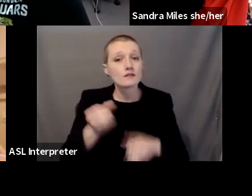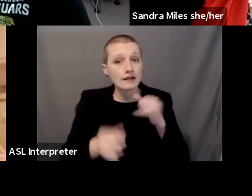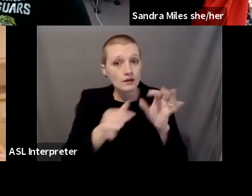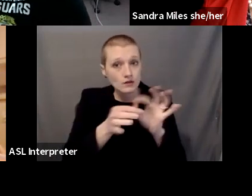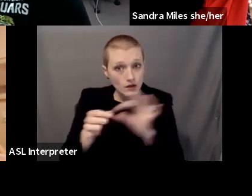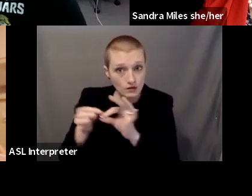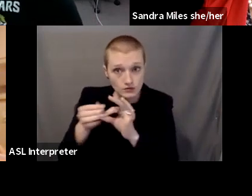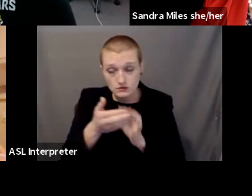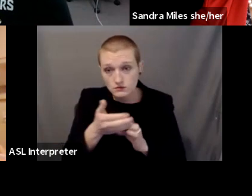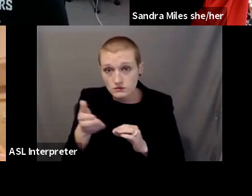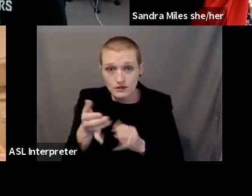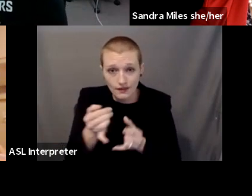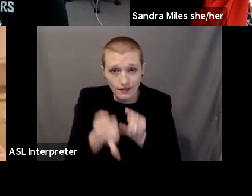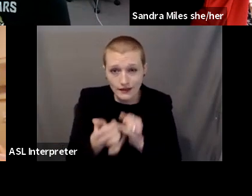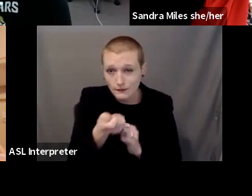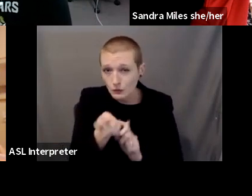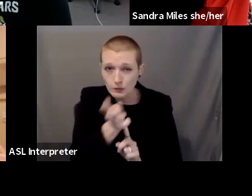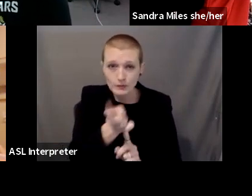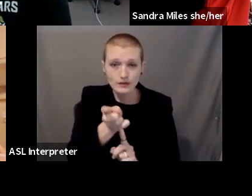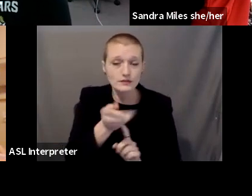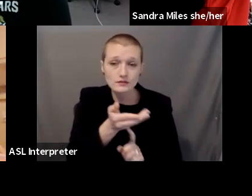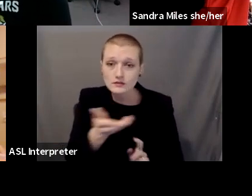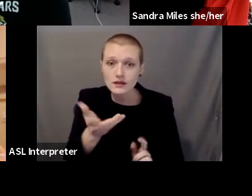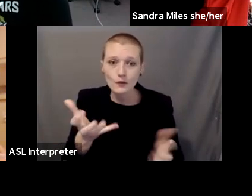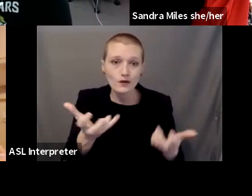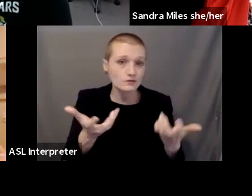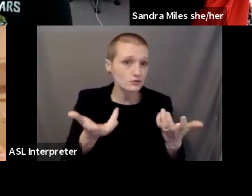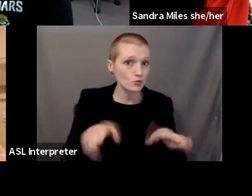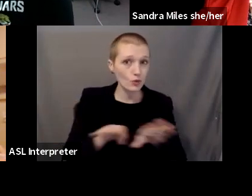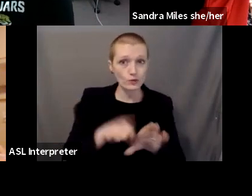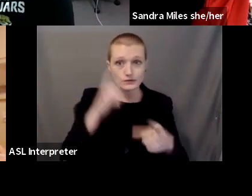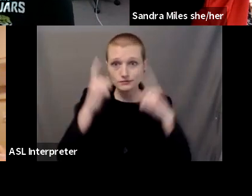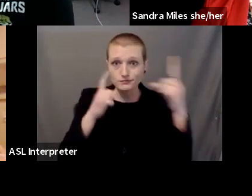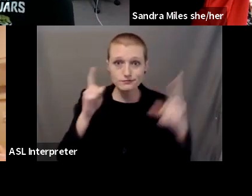anyone on our panel? I wanna give you a chance to do some closing thoughts.